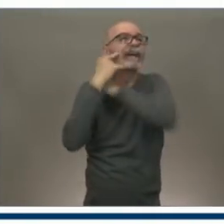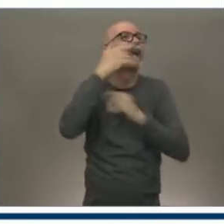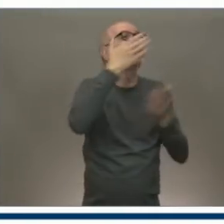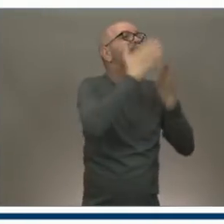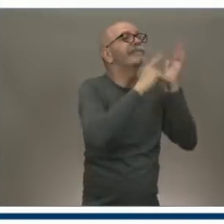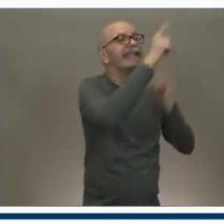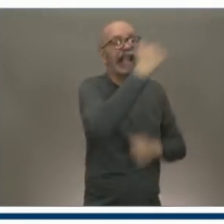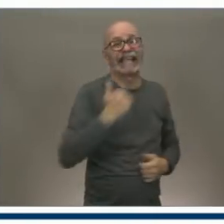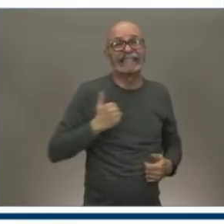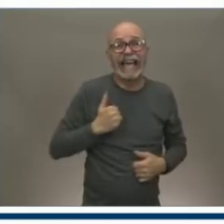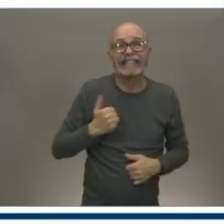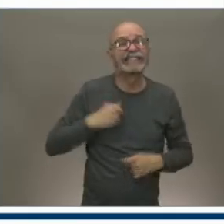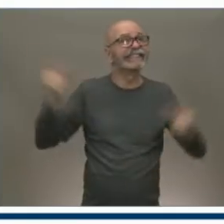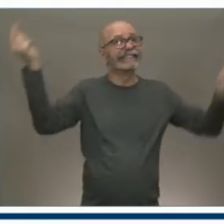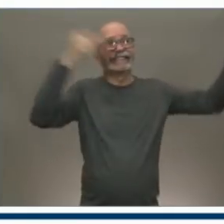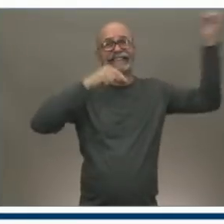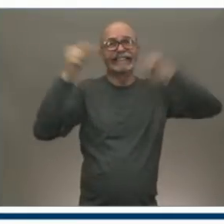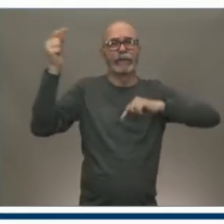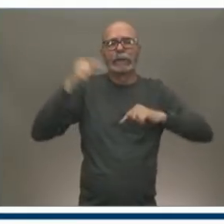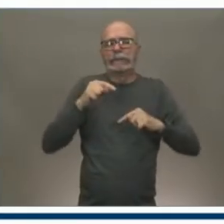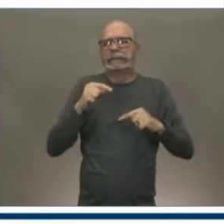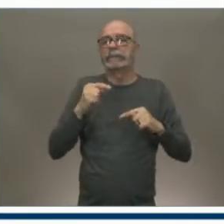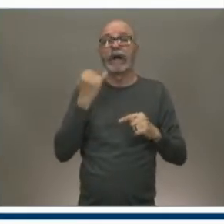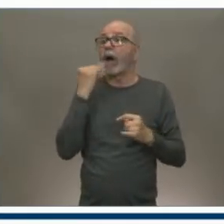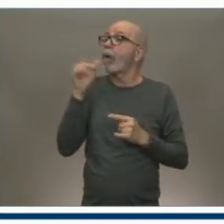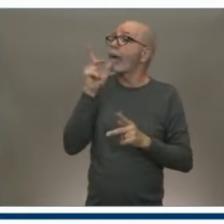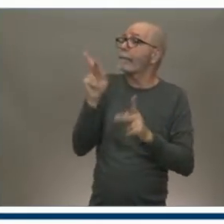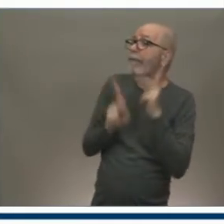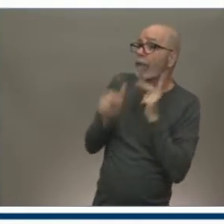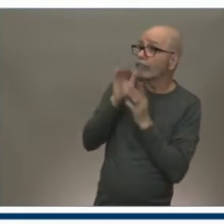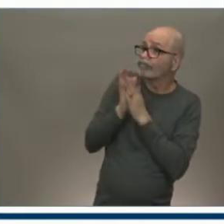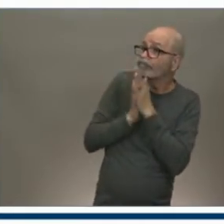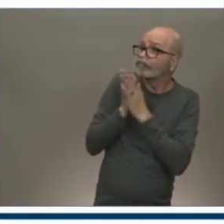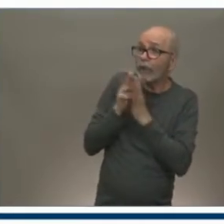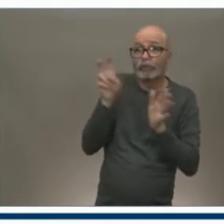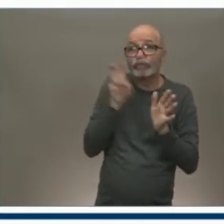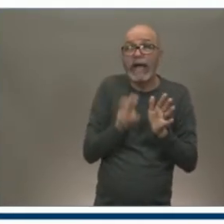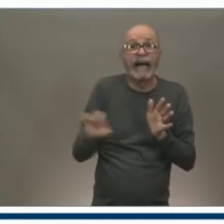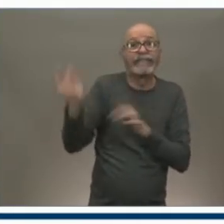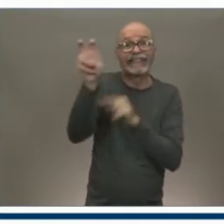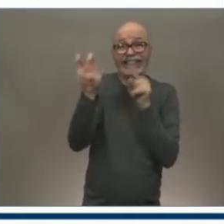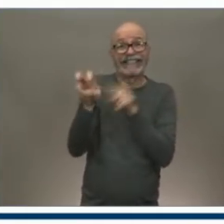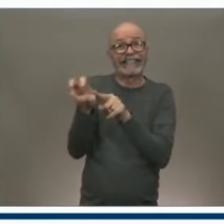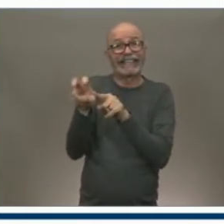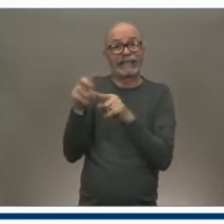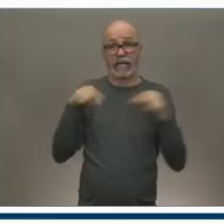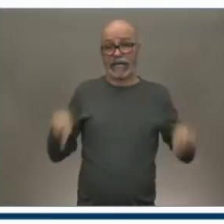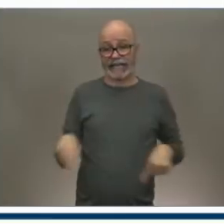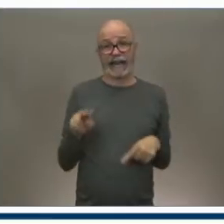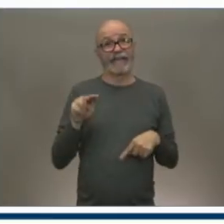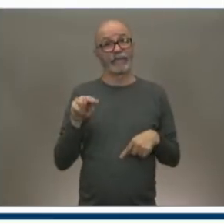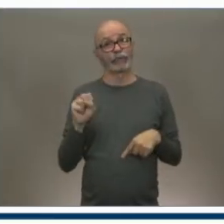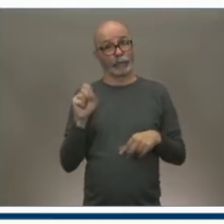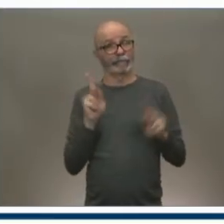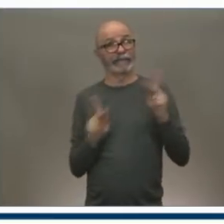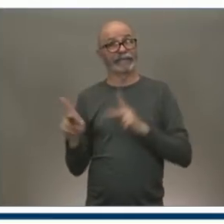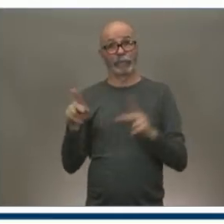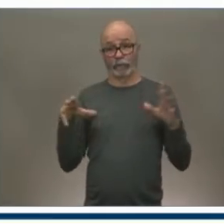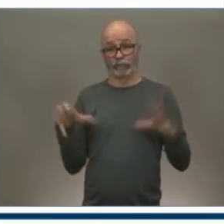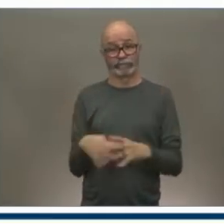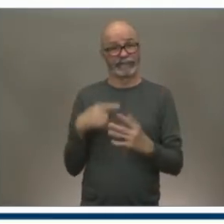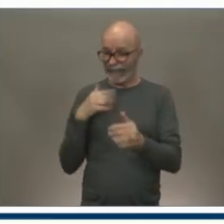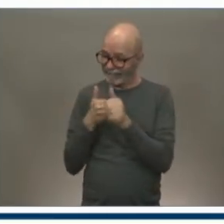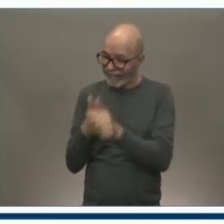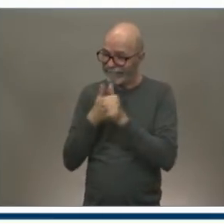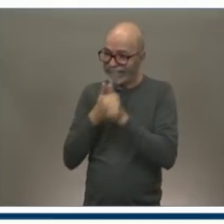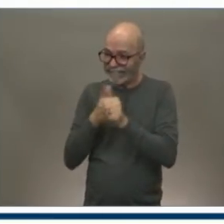in tourism, I'm going to put a plug in for we're very safe in Nova Scotia. Let's following all the public health protocols.